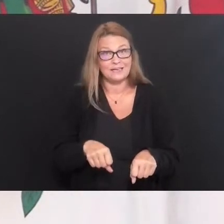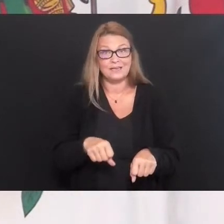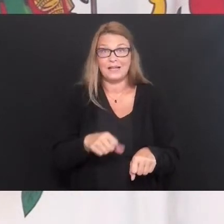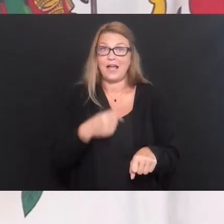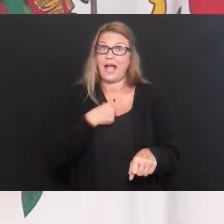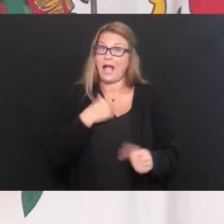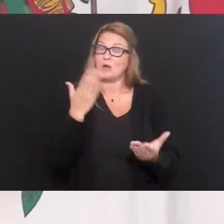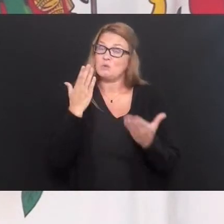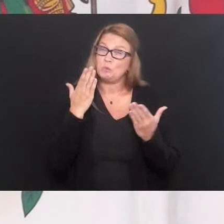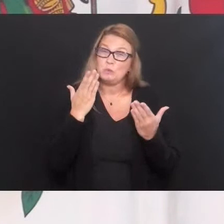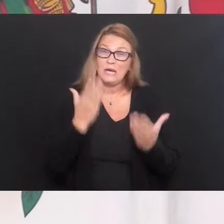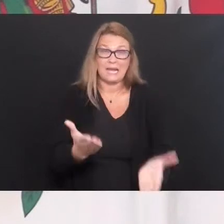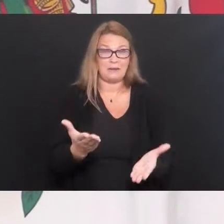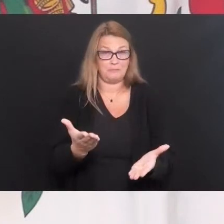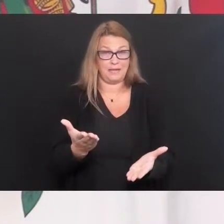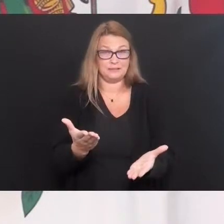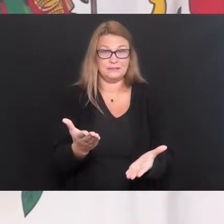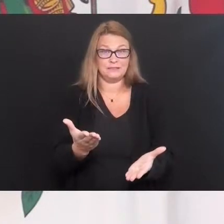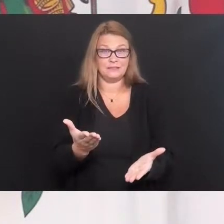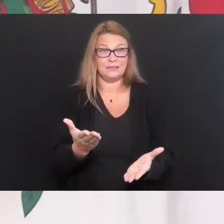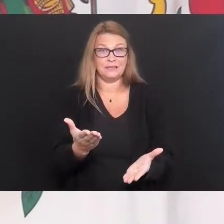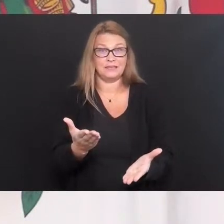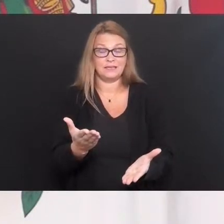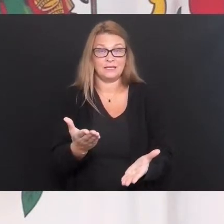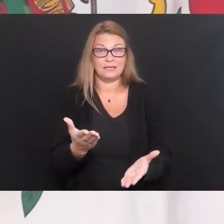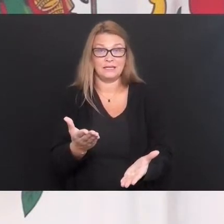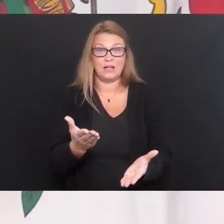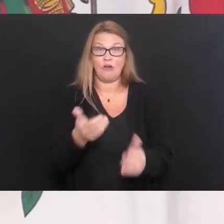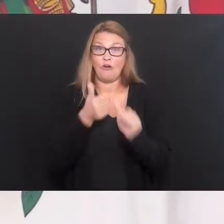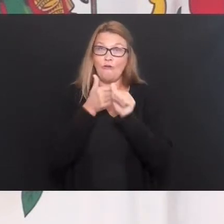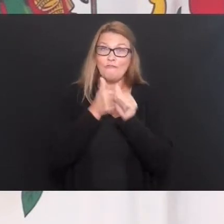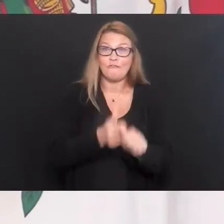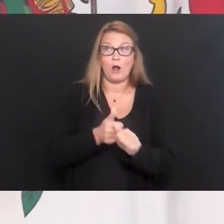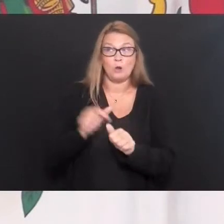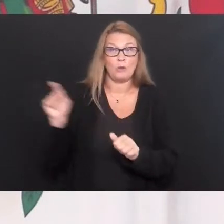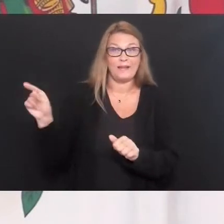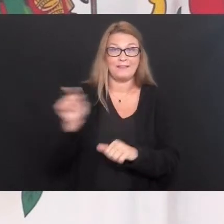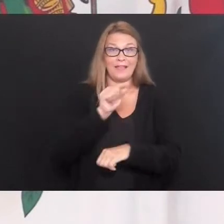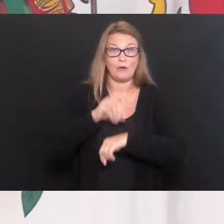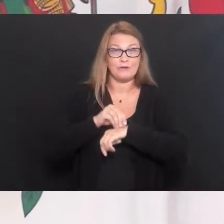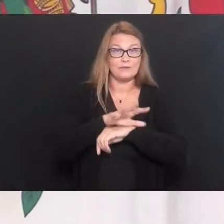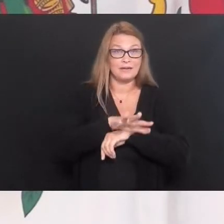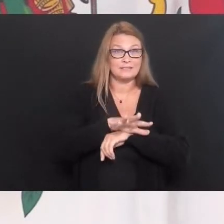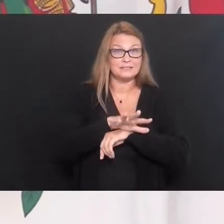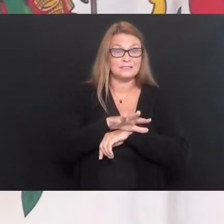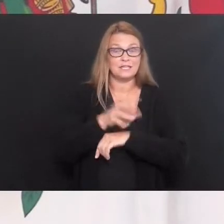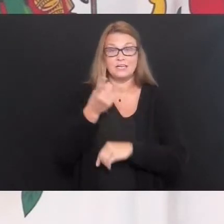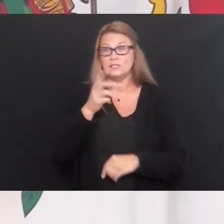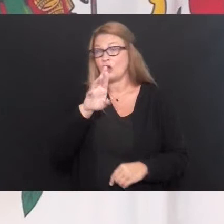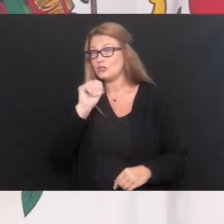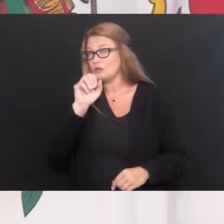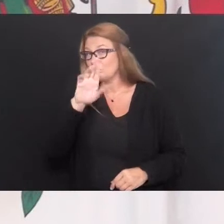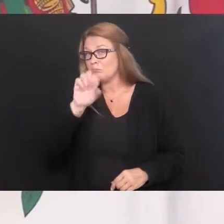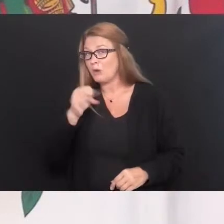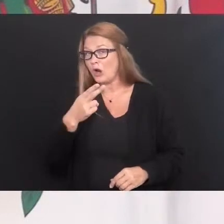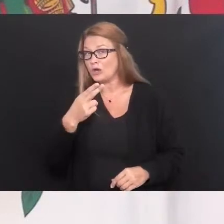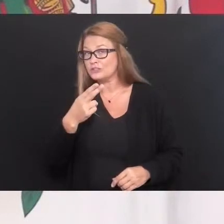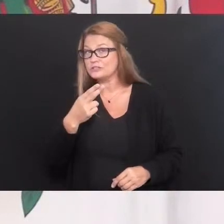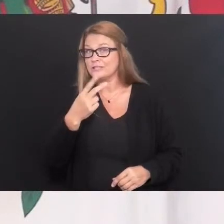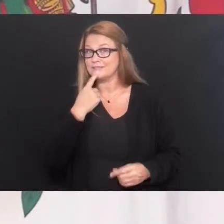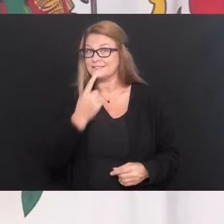highly recommend taking heed to what these people are saying. Dr. Marsh also